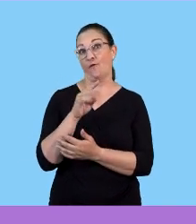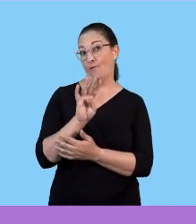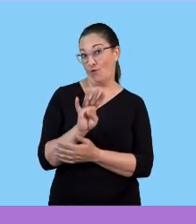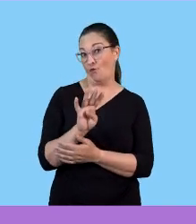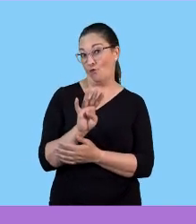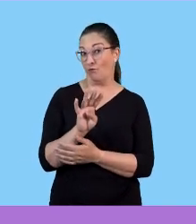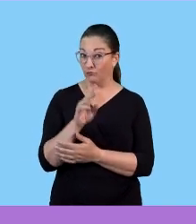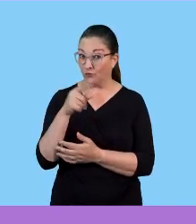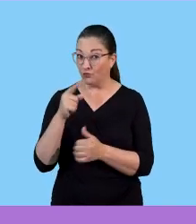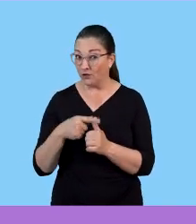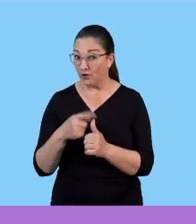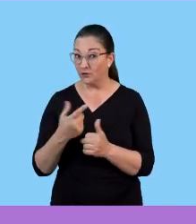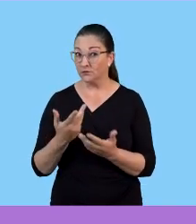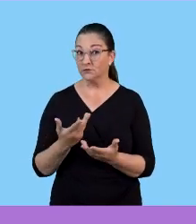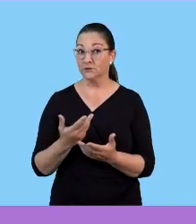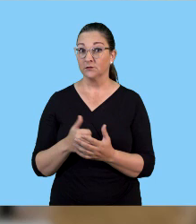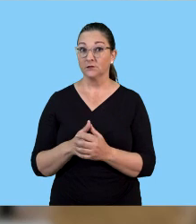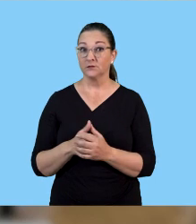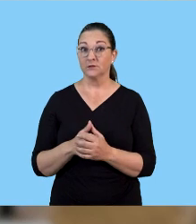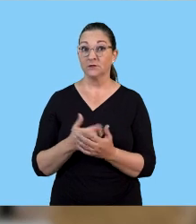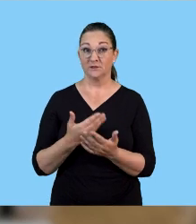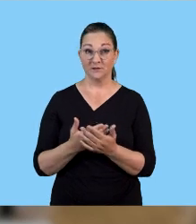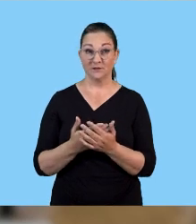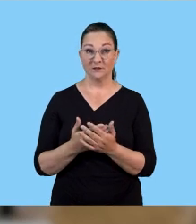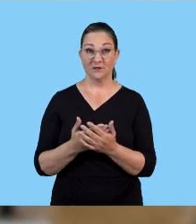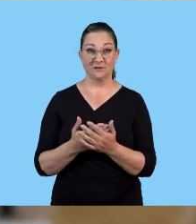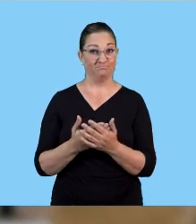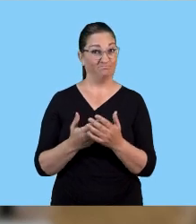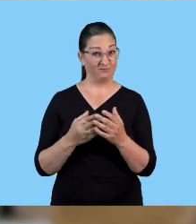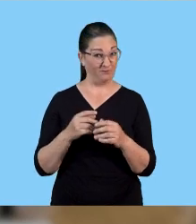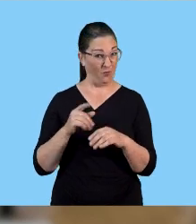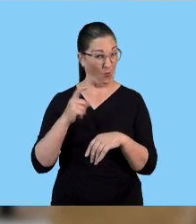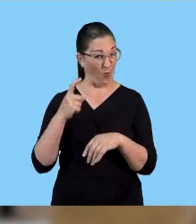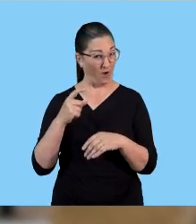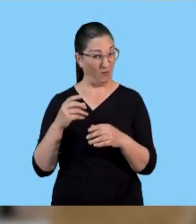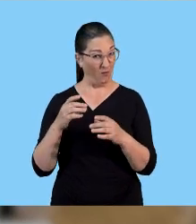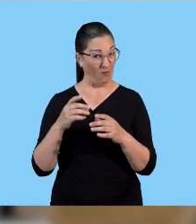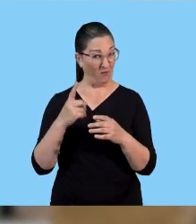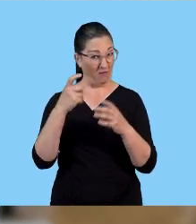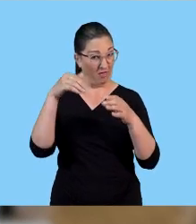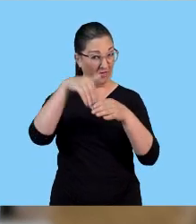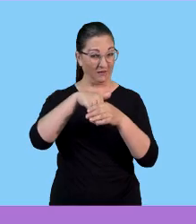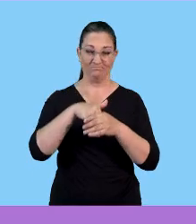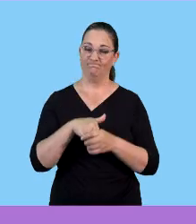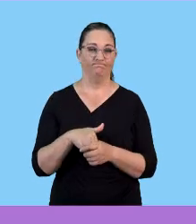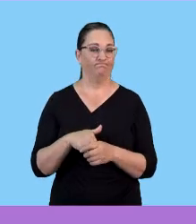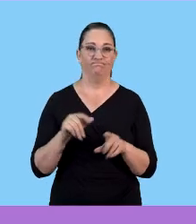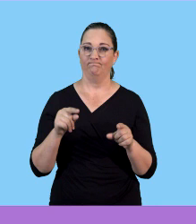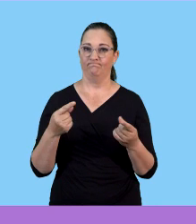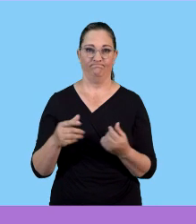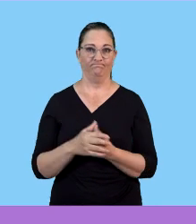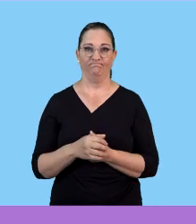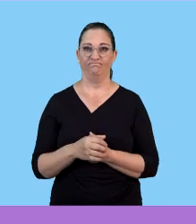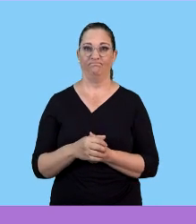But is that the right answer? No. That's saying we can fit in an extra candle, but we can't actually do that. So this